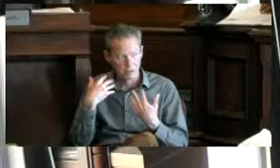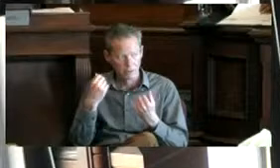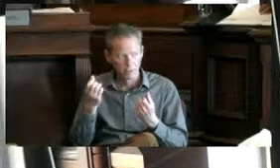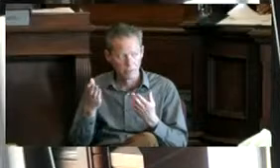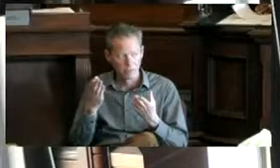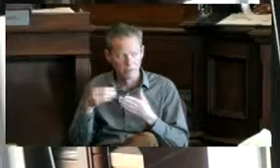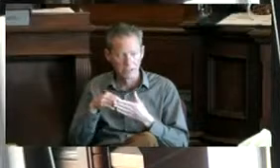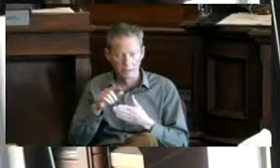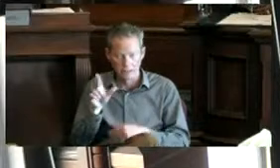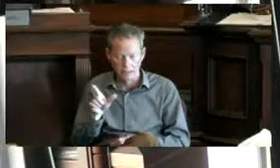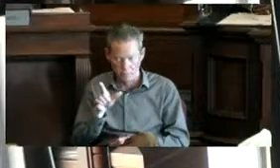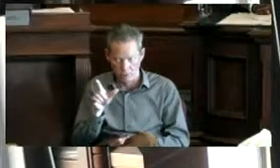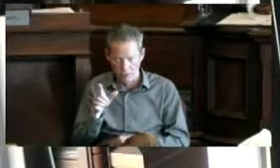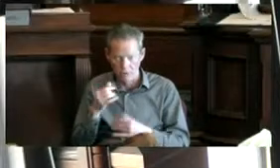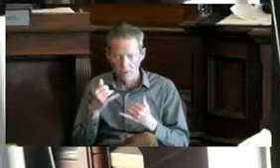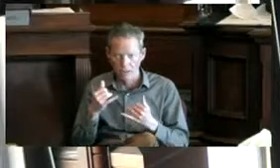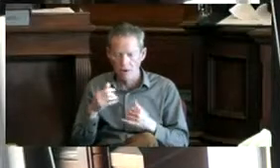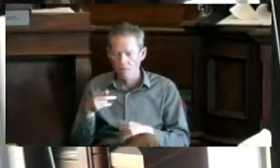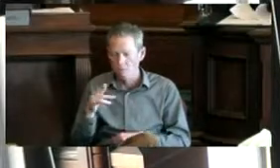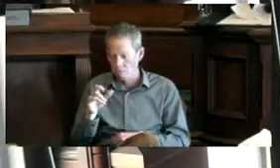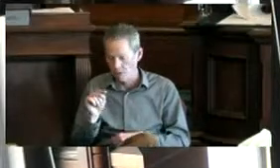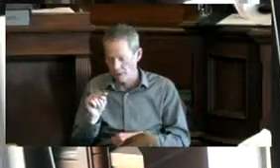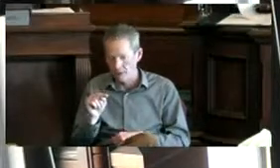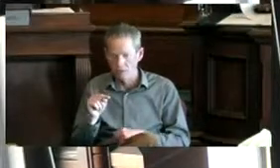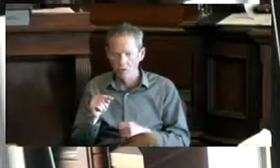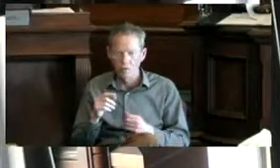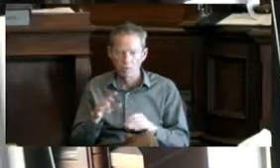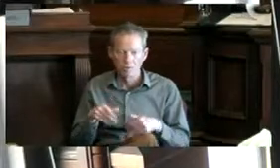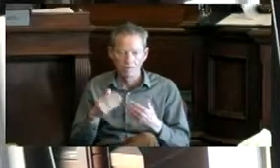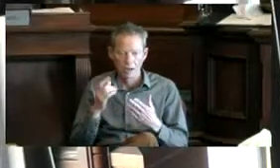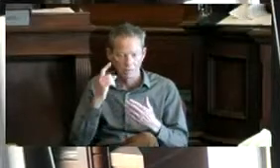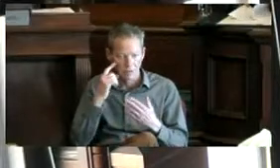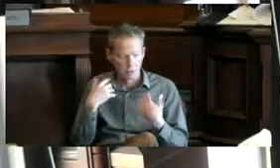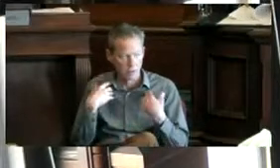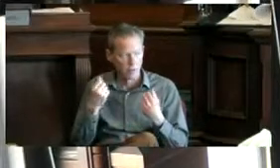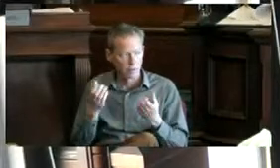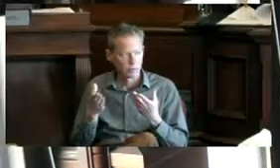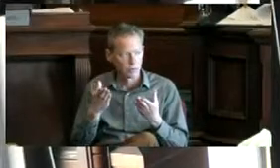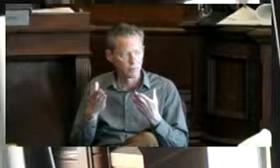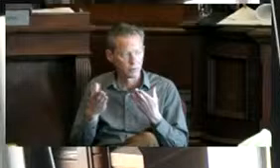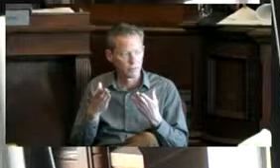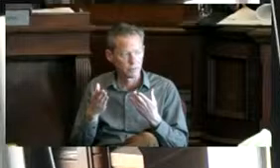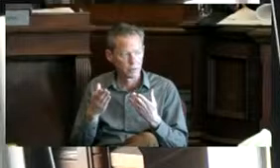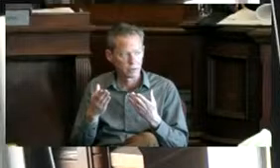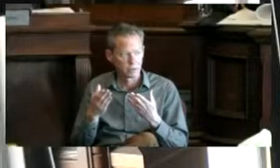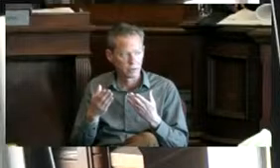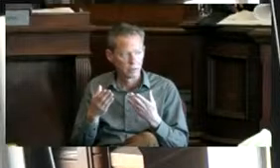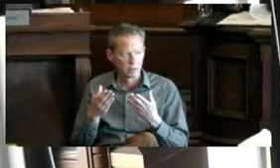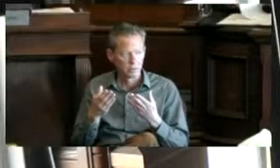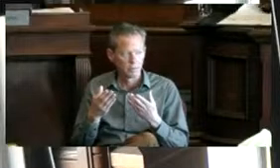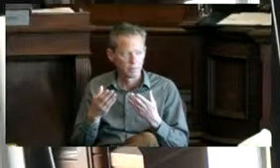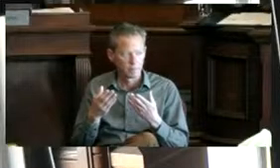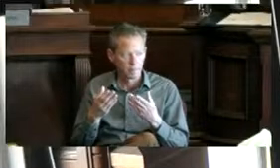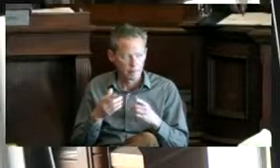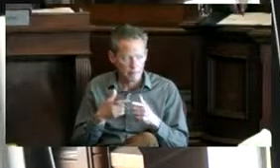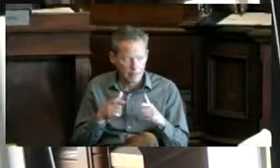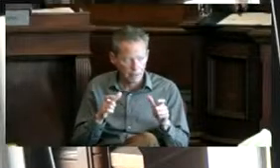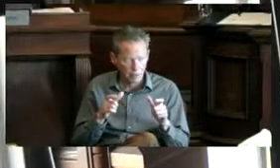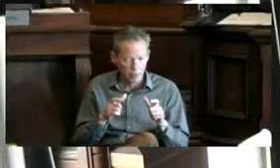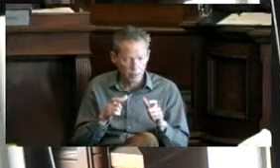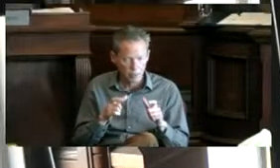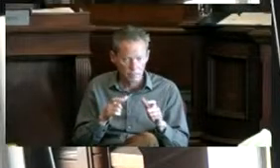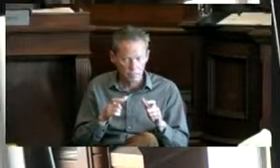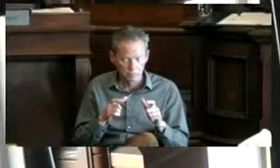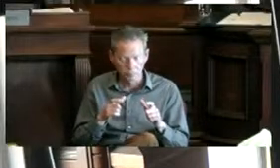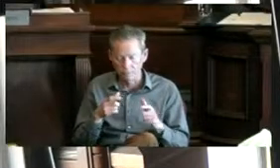in our libraries. We now, on a pilot basis, provide mental health services in a large subset of our art centers. We've expanded